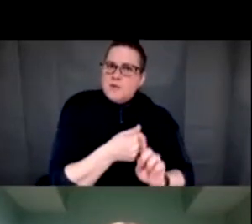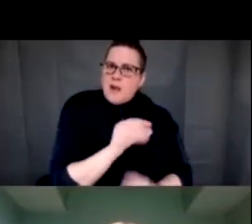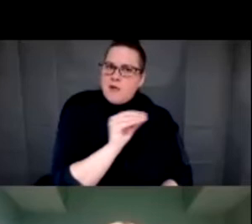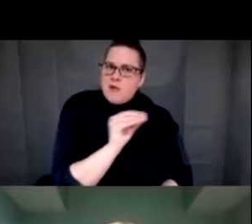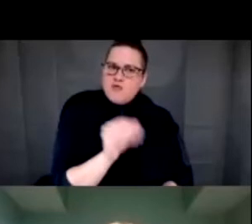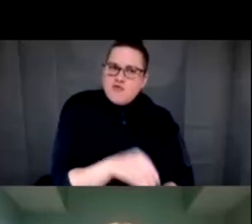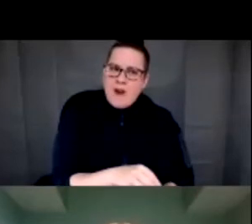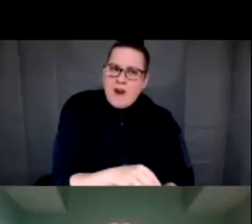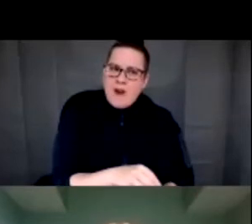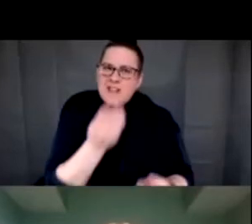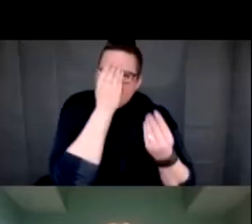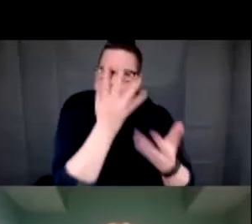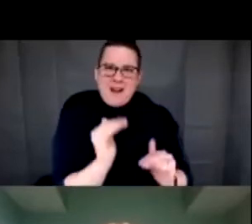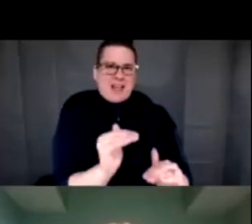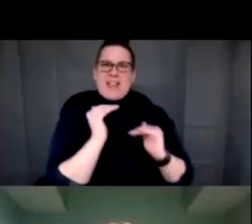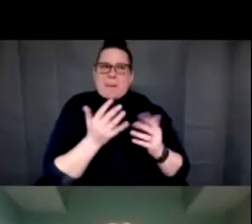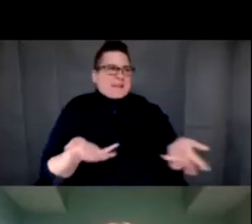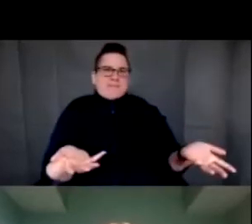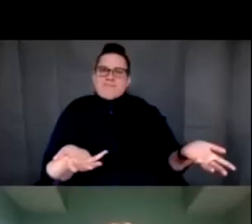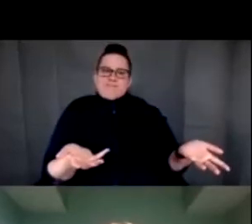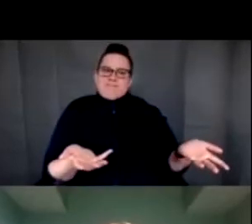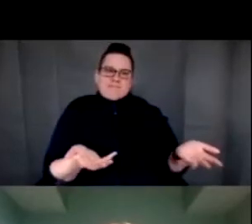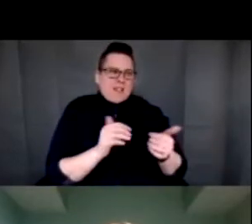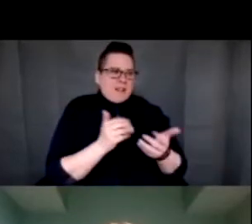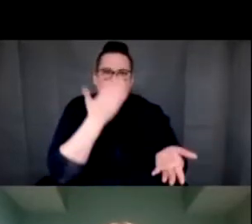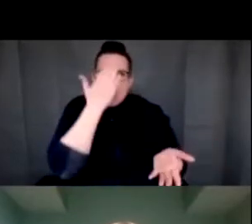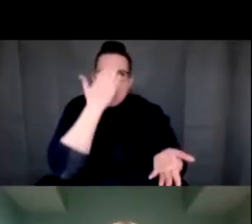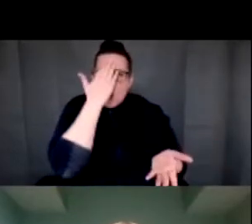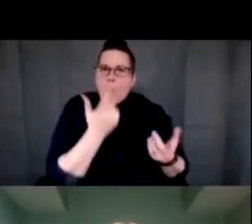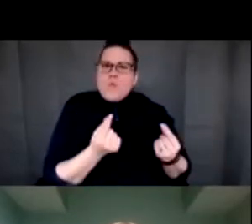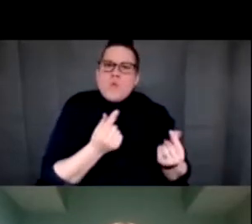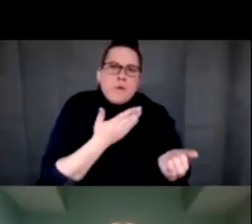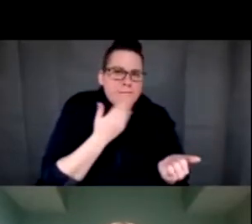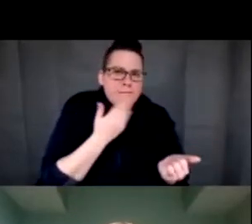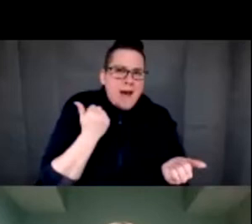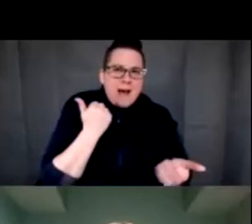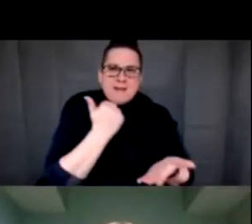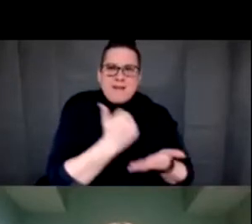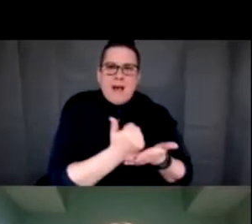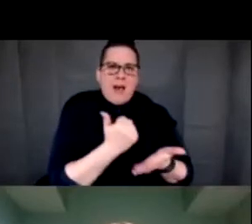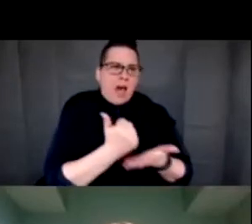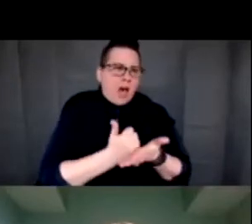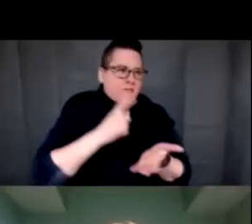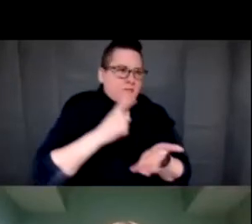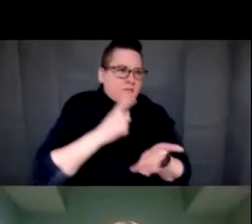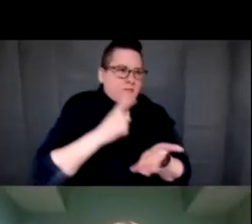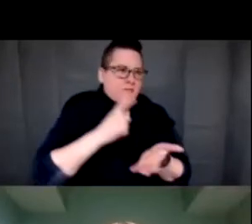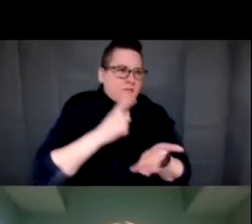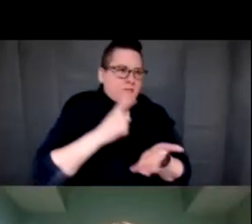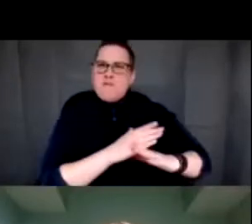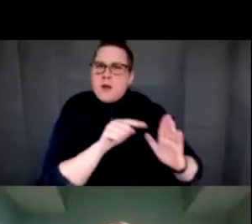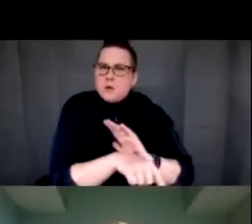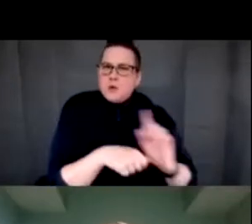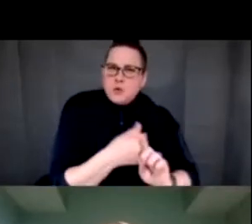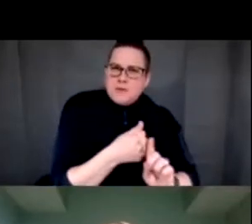limited information that exists to inform best practices for early risk detection and suicide prevention in